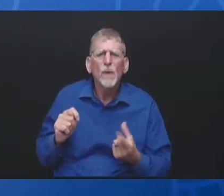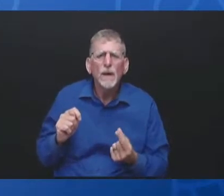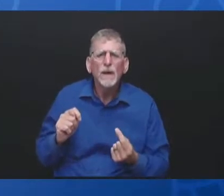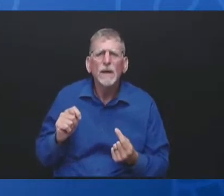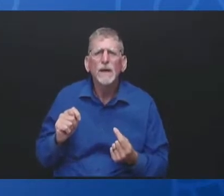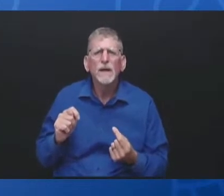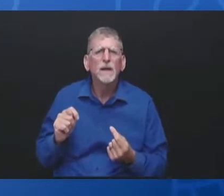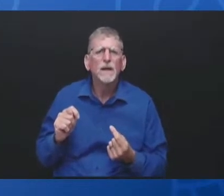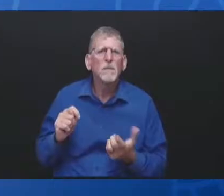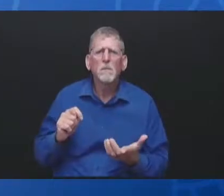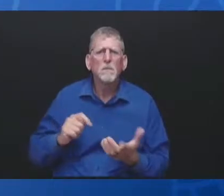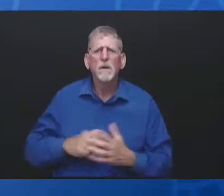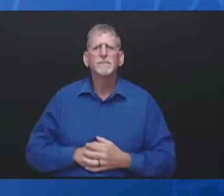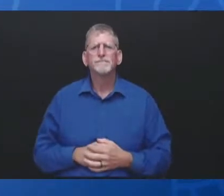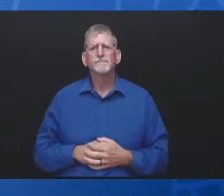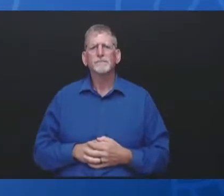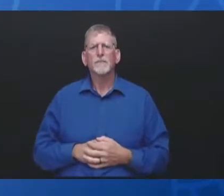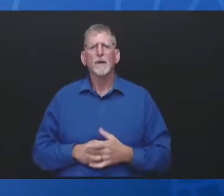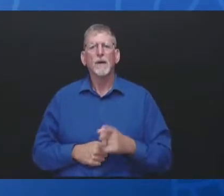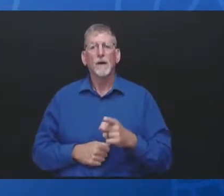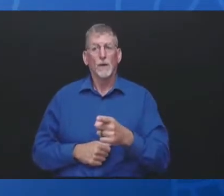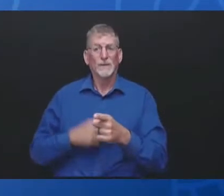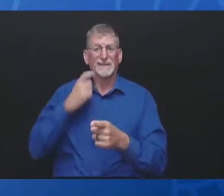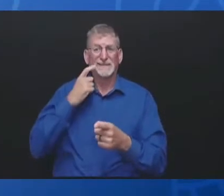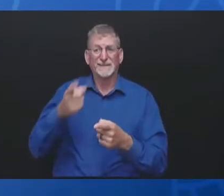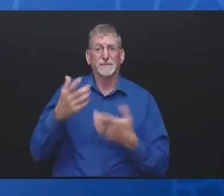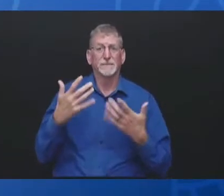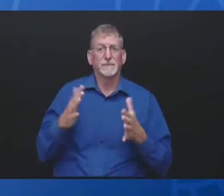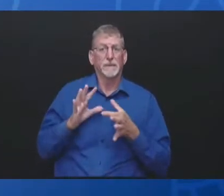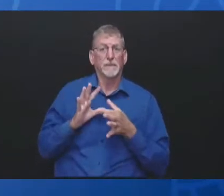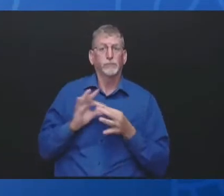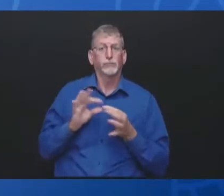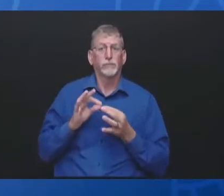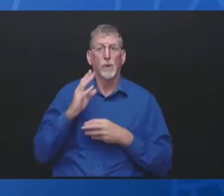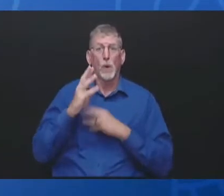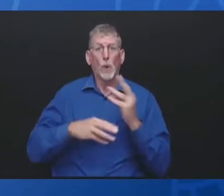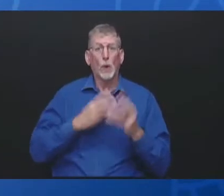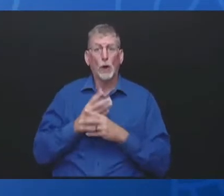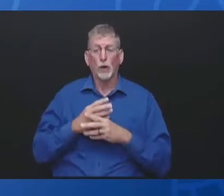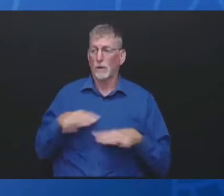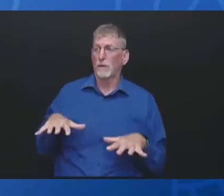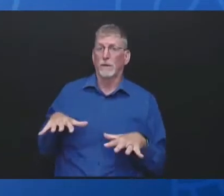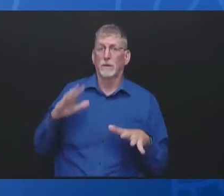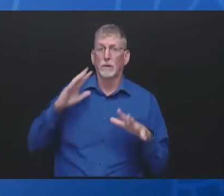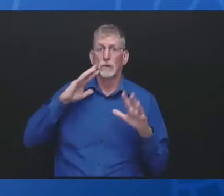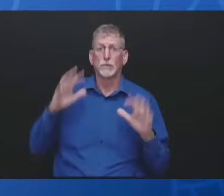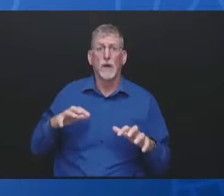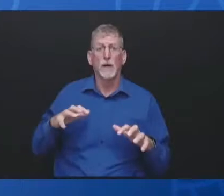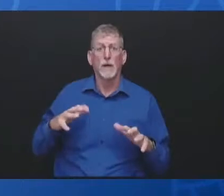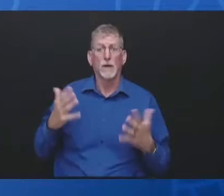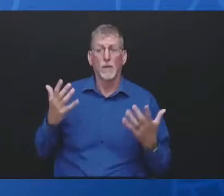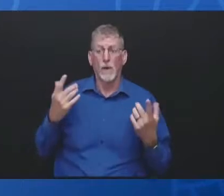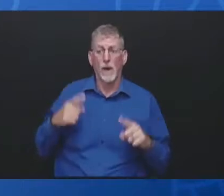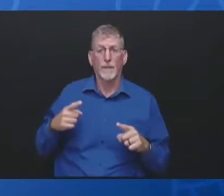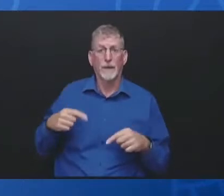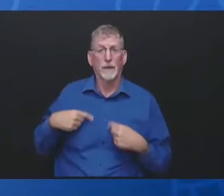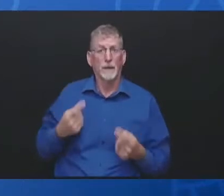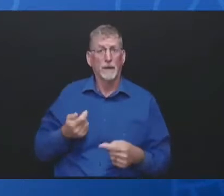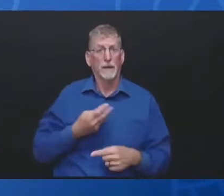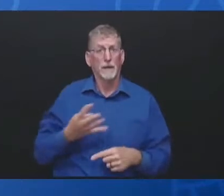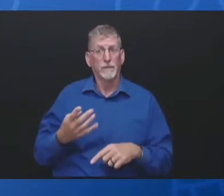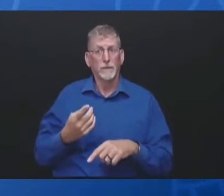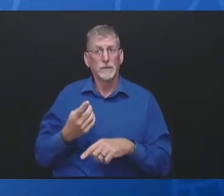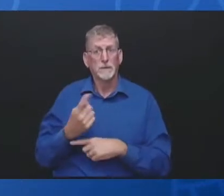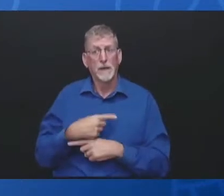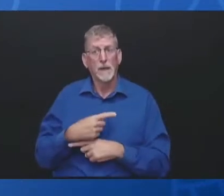As you said just earlier today, the world has been shocked by what's happened in Gaza over the past few days. The silhouette of a little girl. Well, I said it's been